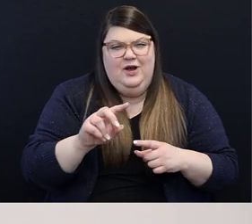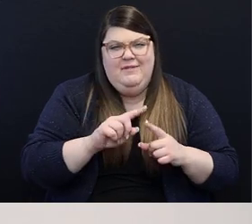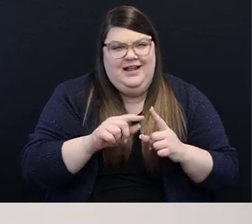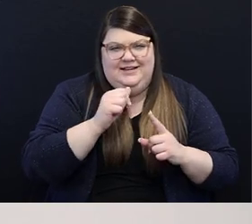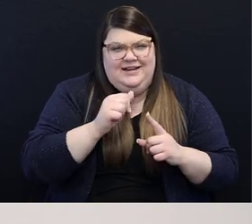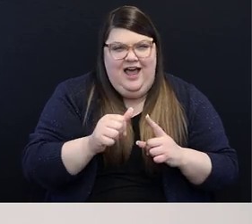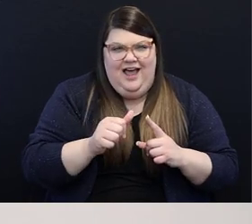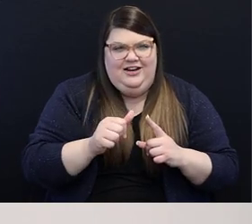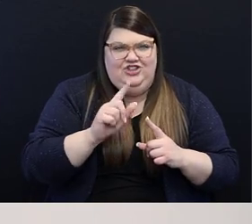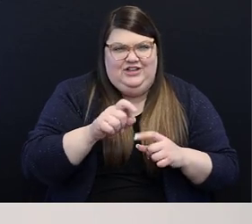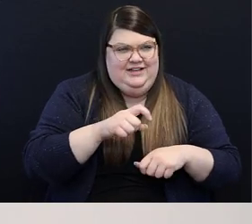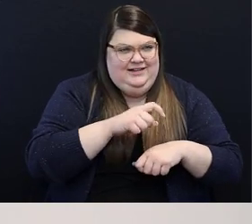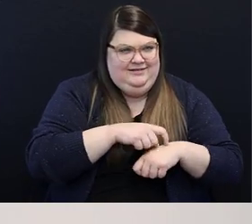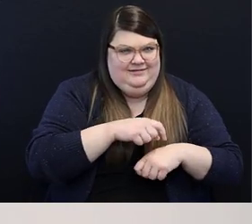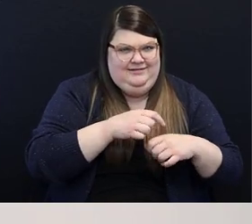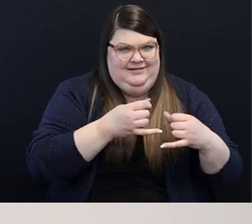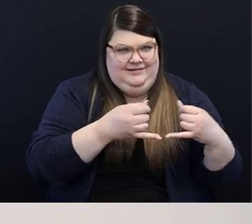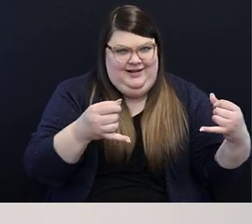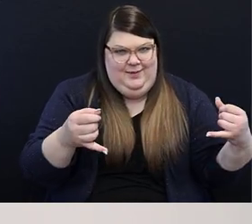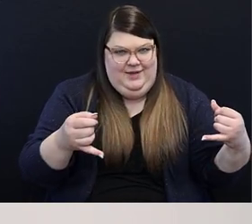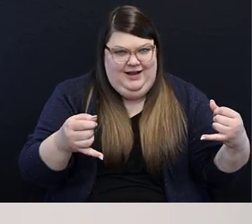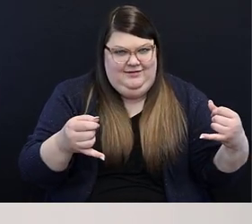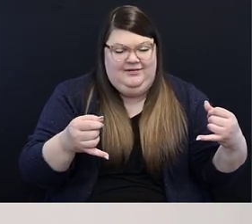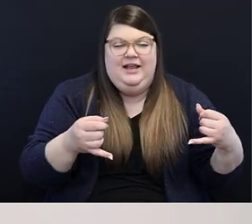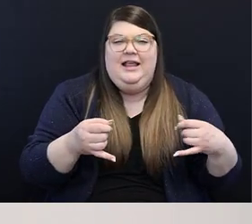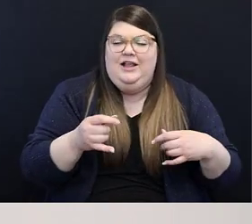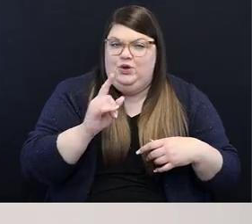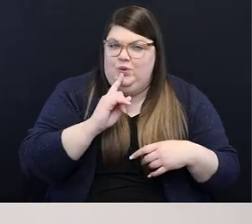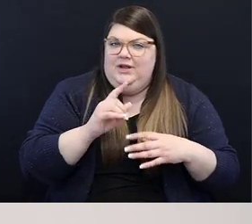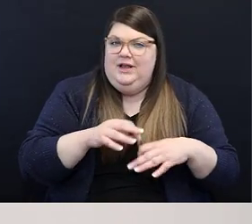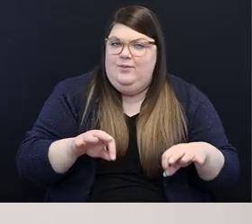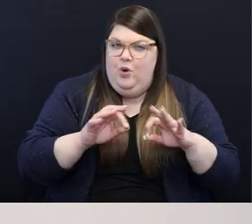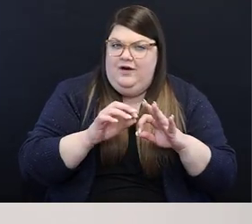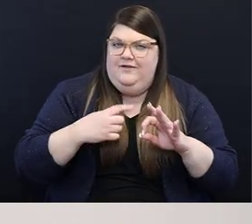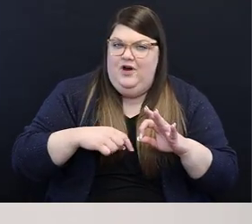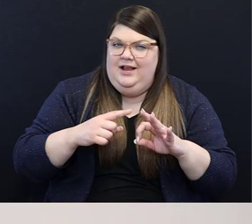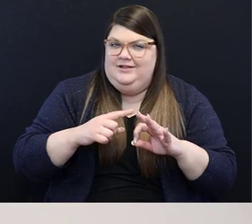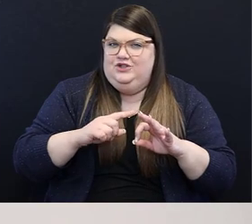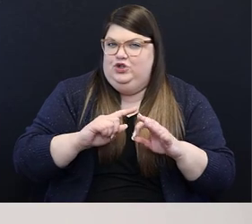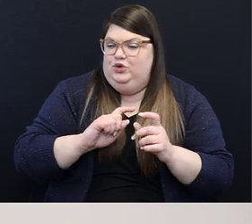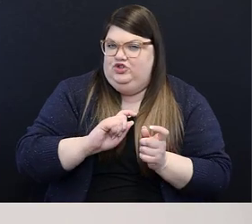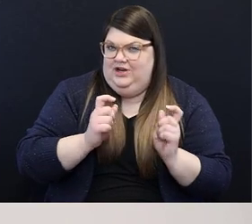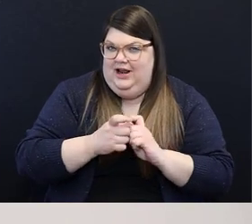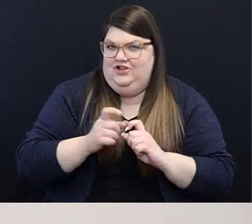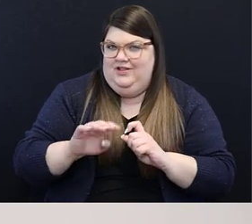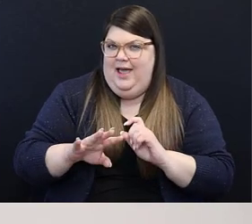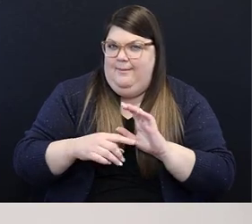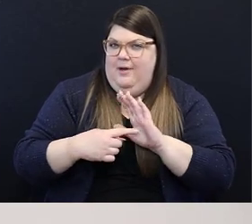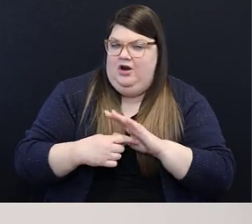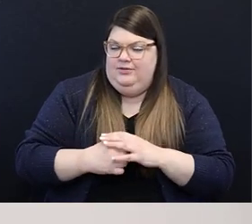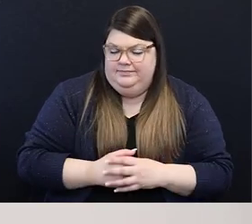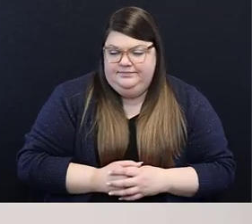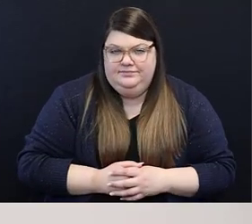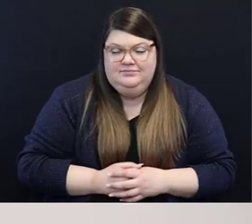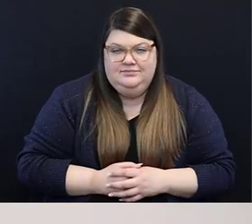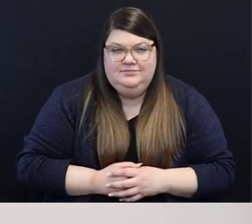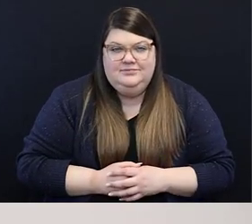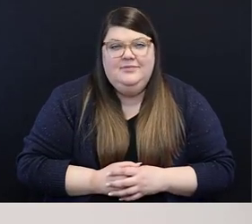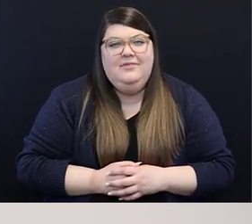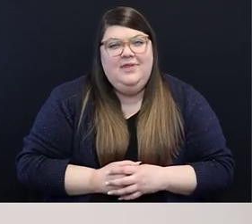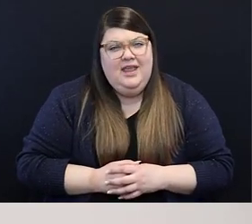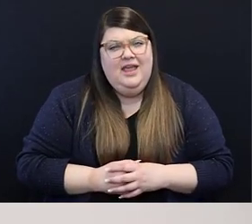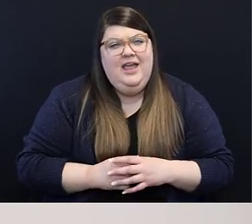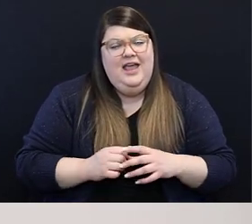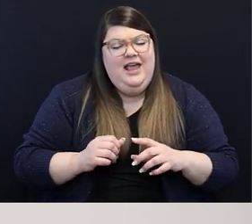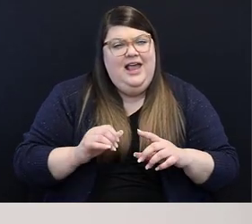work is. And it was really important for us to kind of break that model. While it points to, you know, the earlier survey at the Renaissance